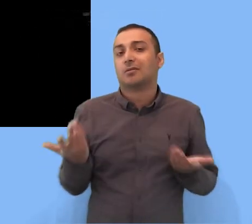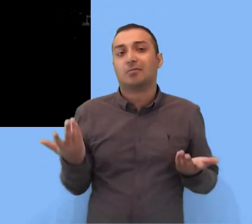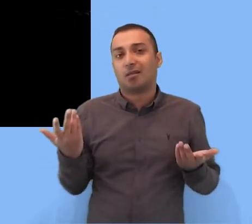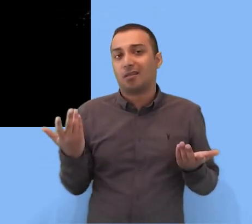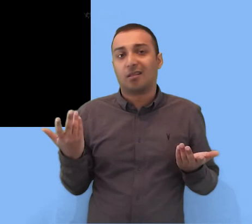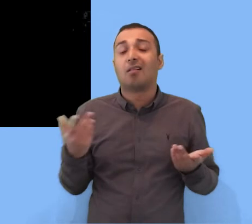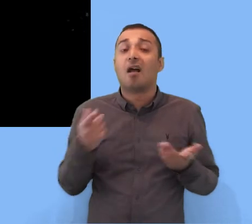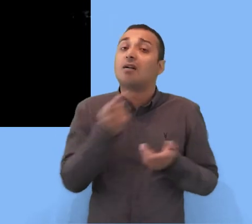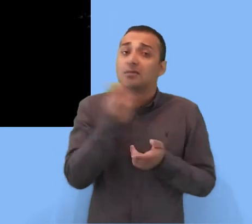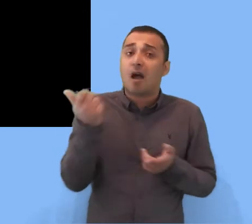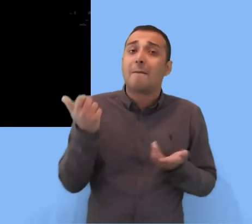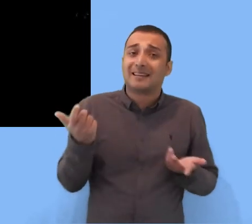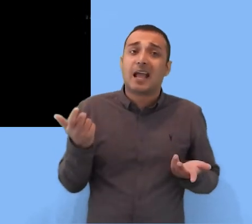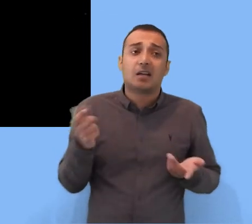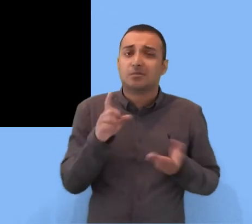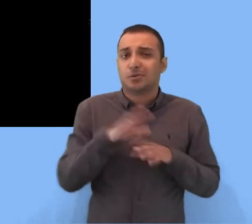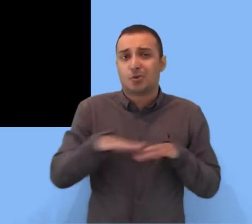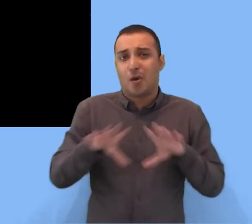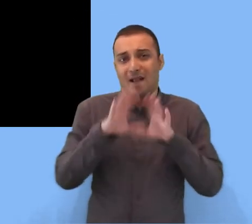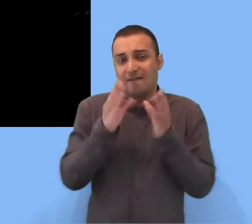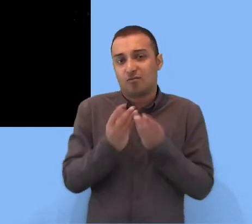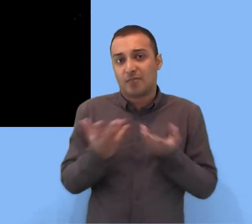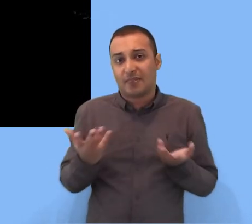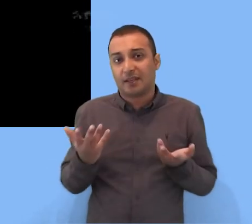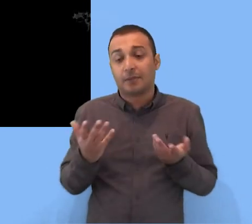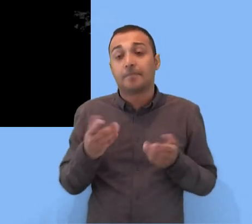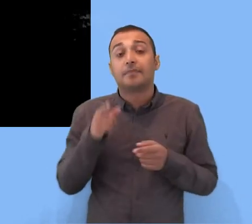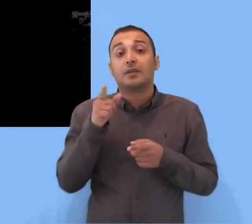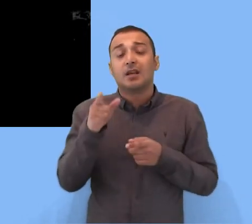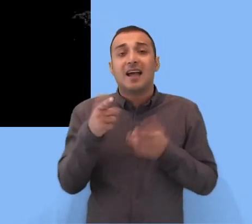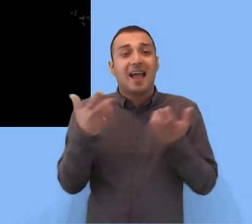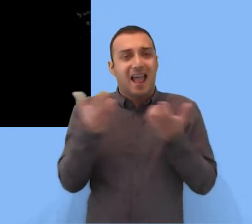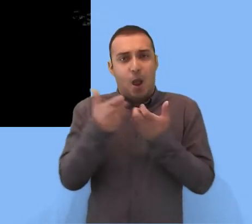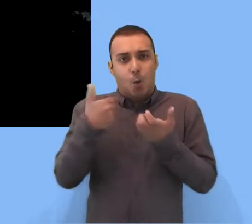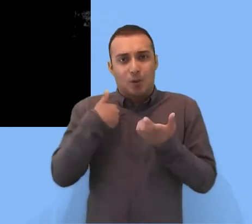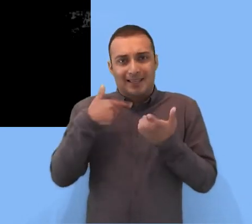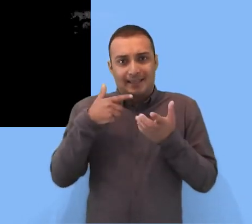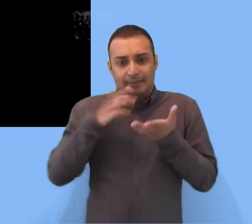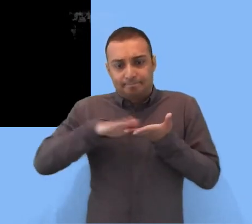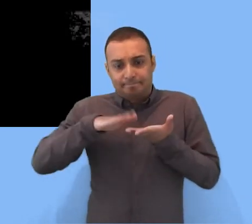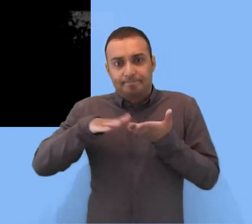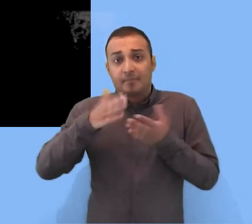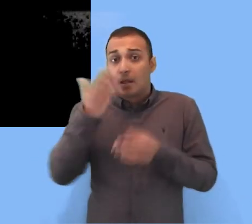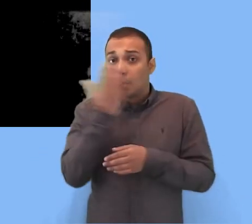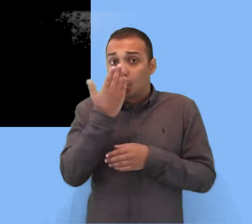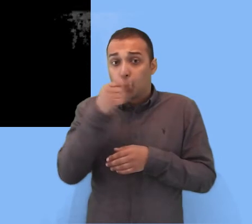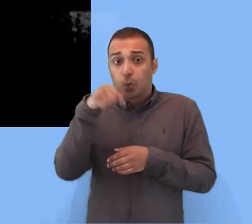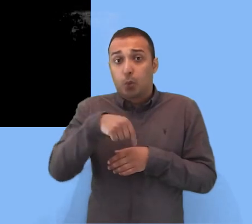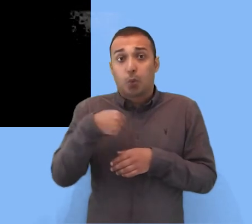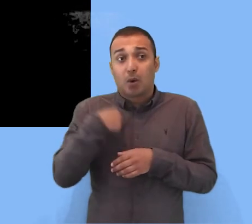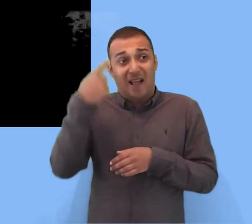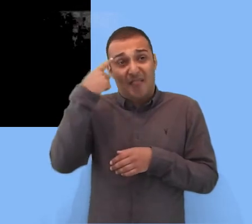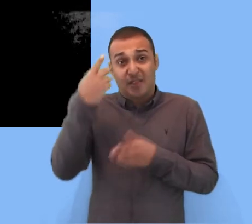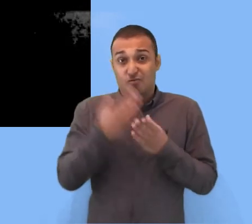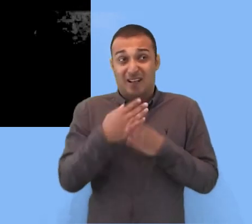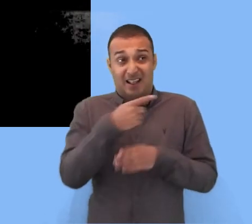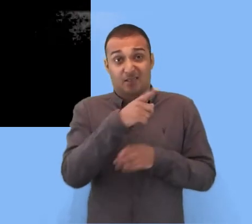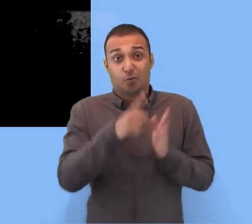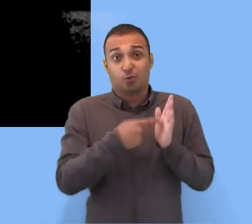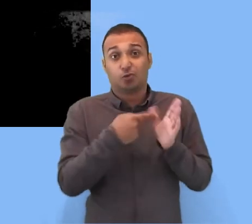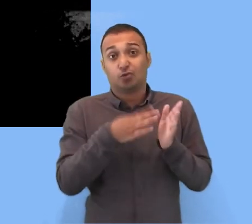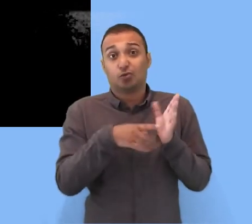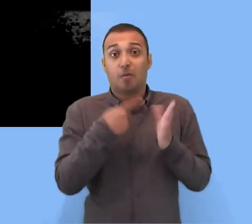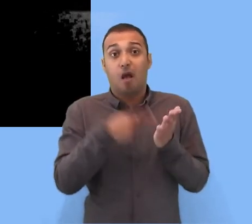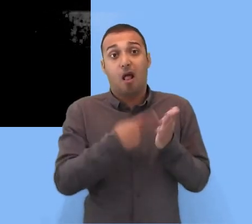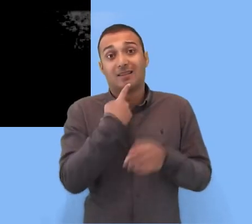terms of addressing it in schools, I don't think we could do better than listening to what Jamel said at the